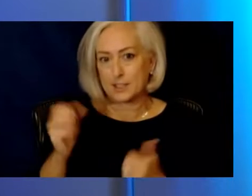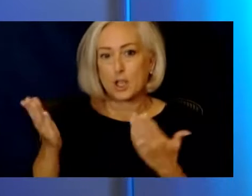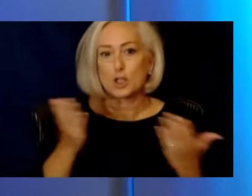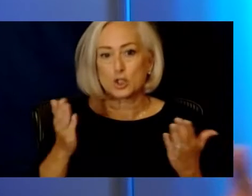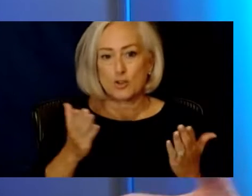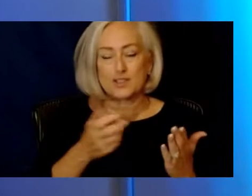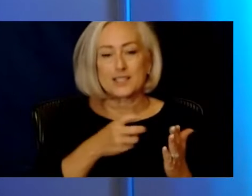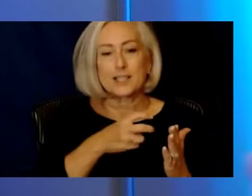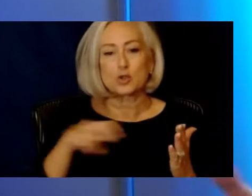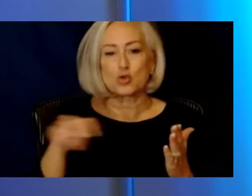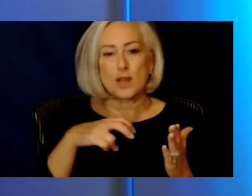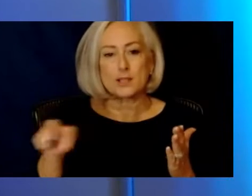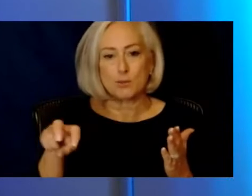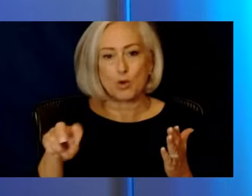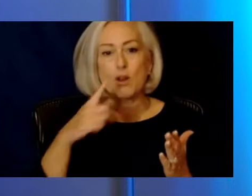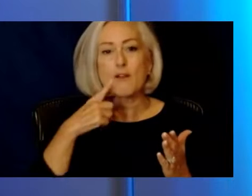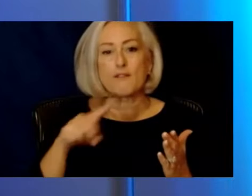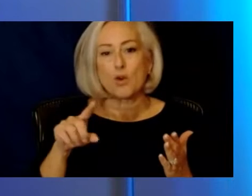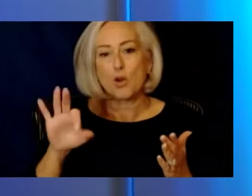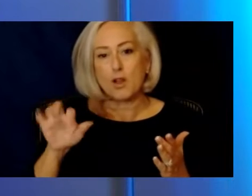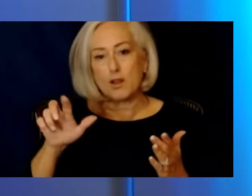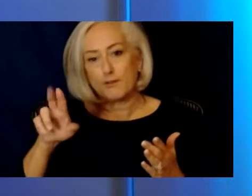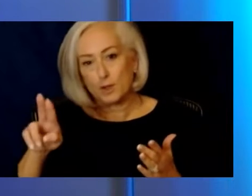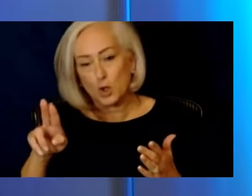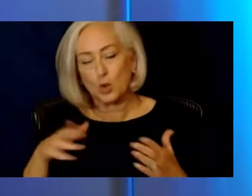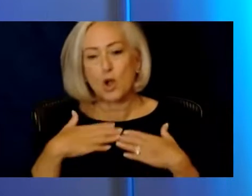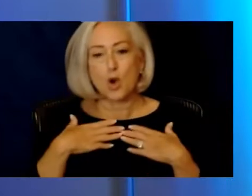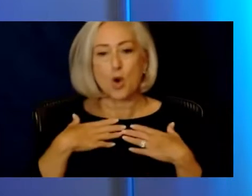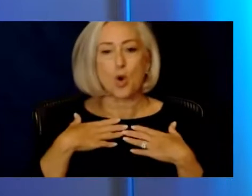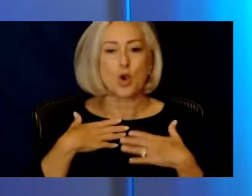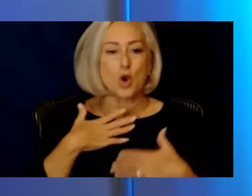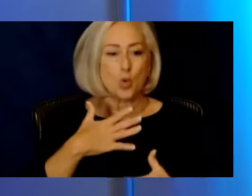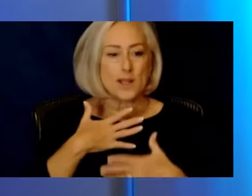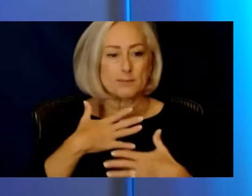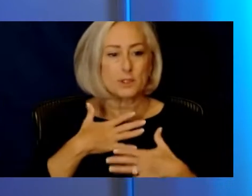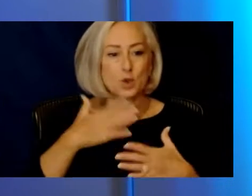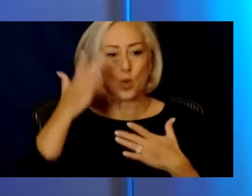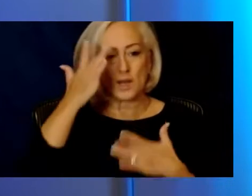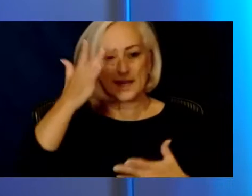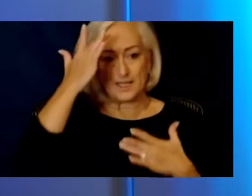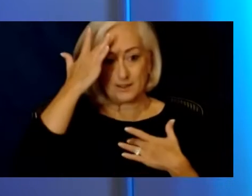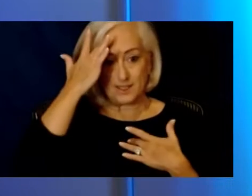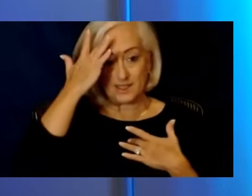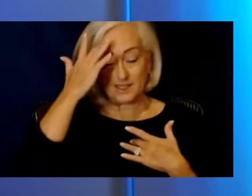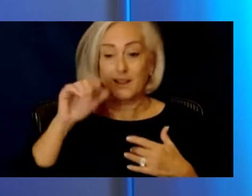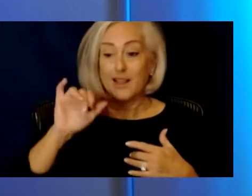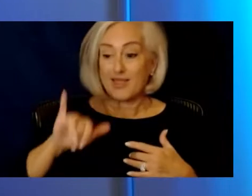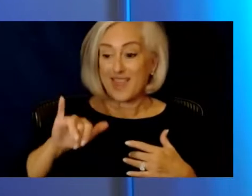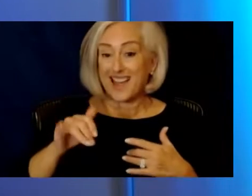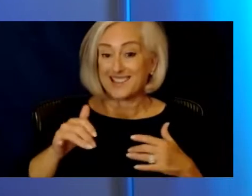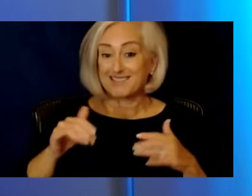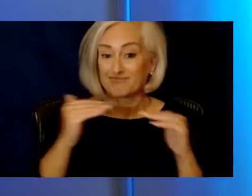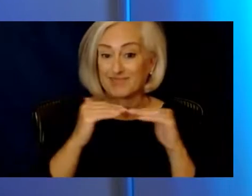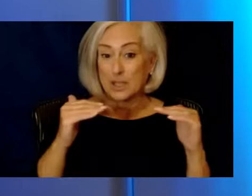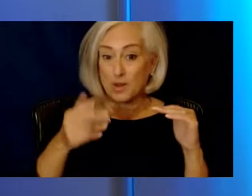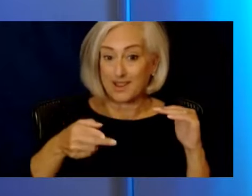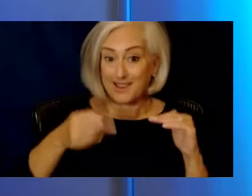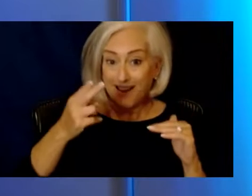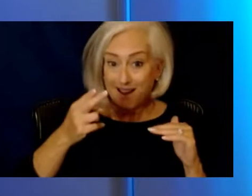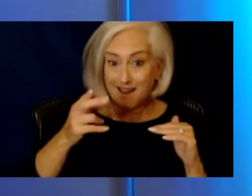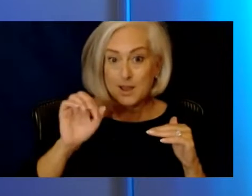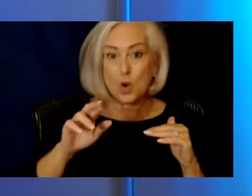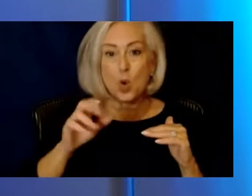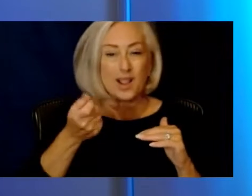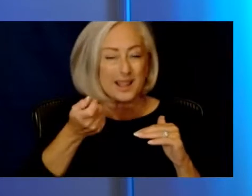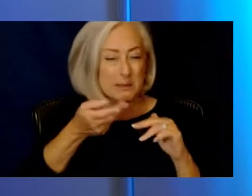for influenza or respiratory-like illnesses. And they are as high, maybe a little bit higher than they were this time last year. So that